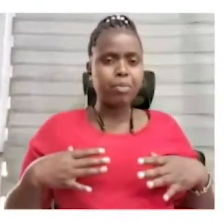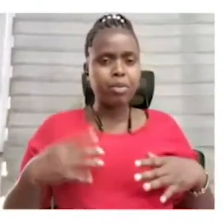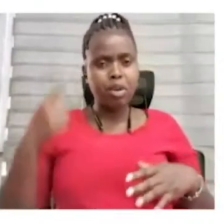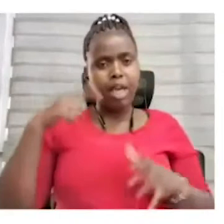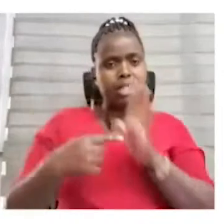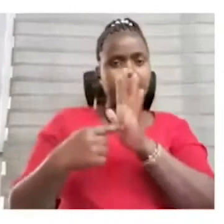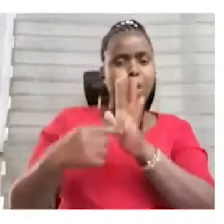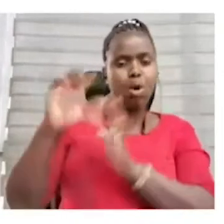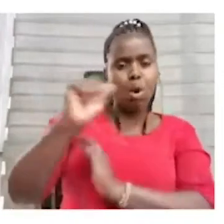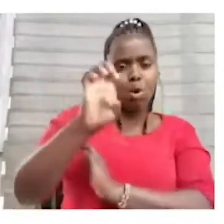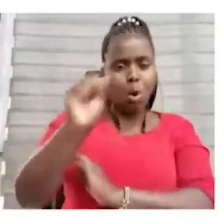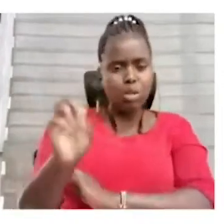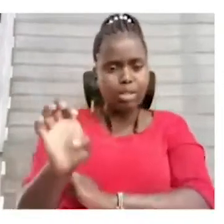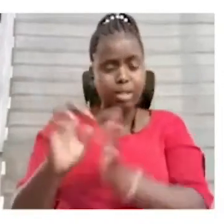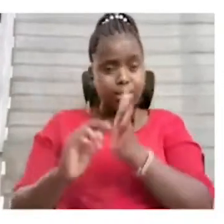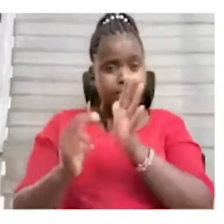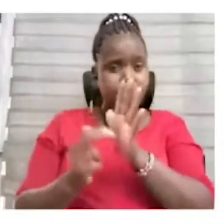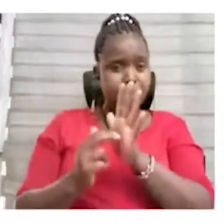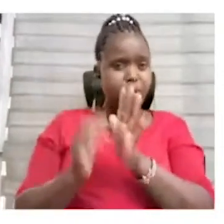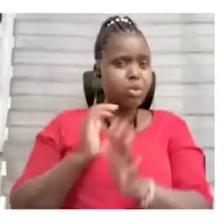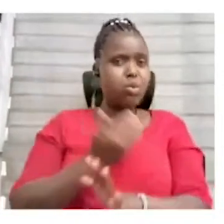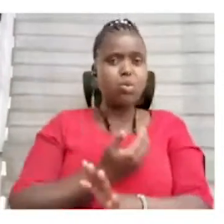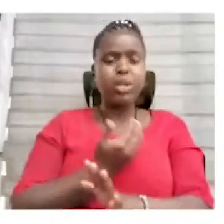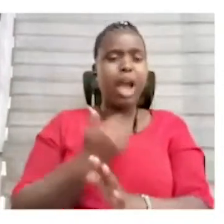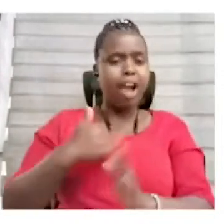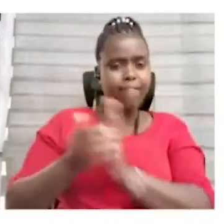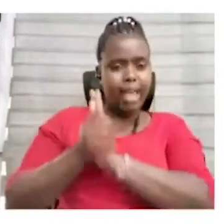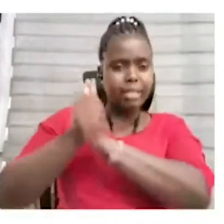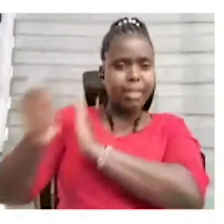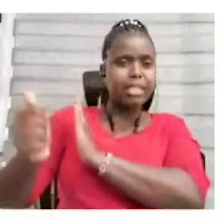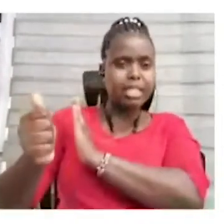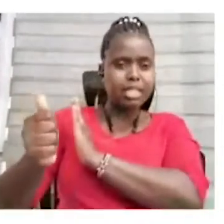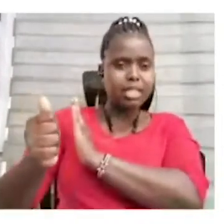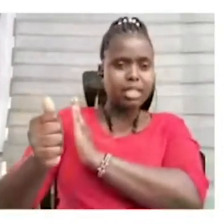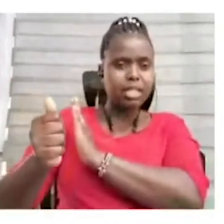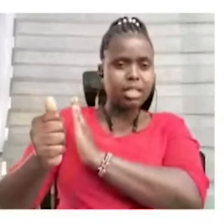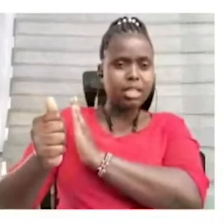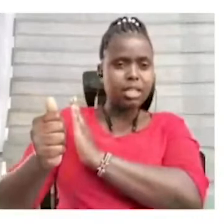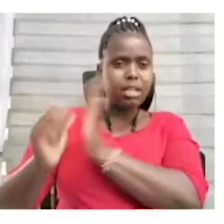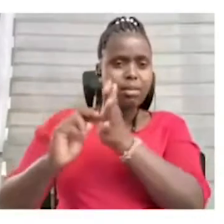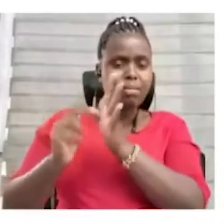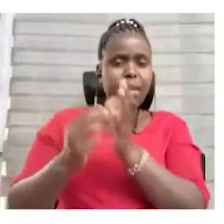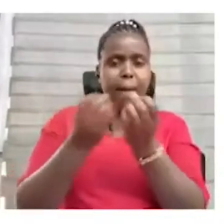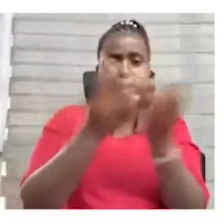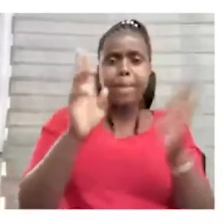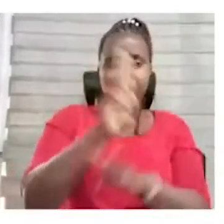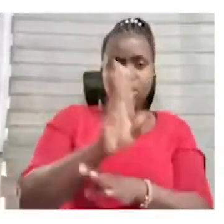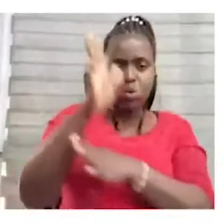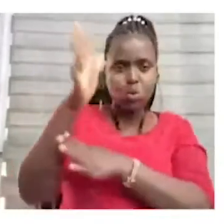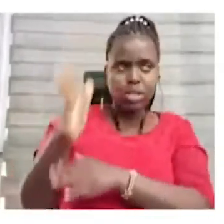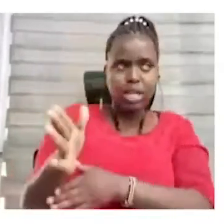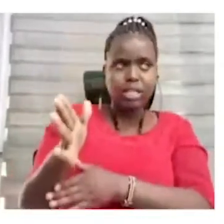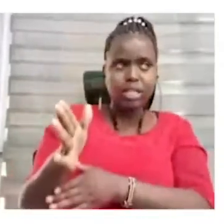with their expertise, not only as users, but as